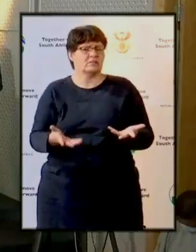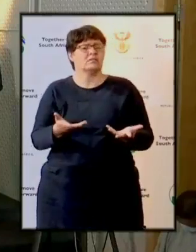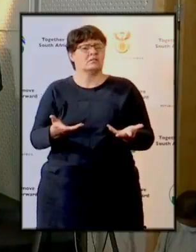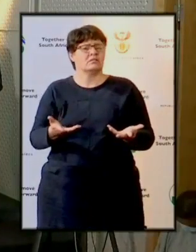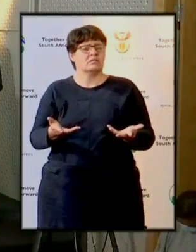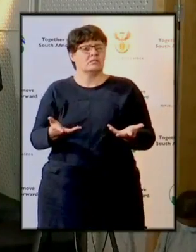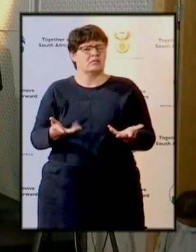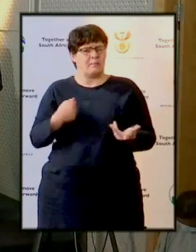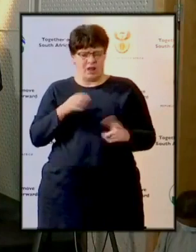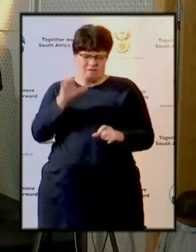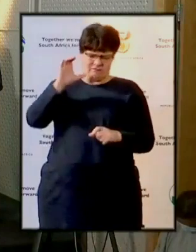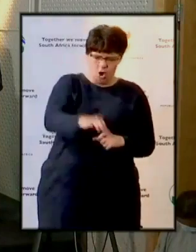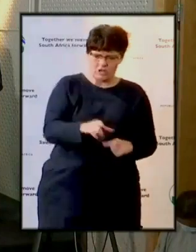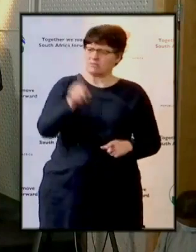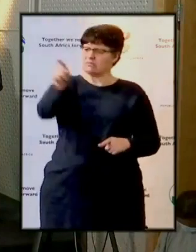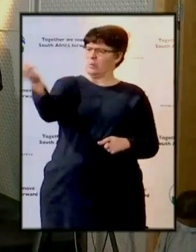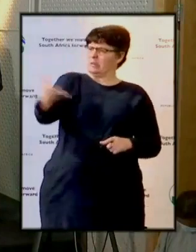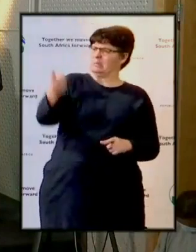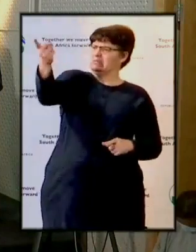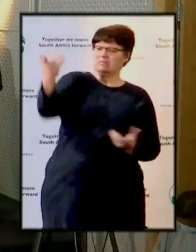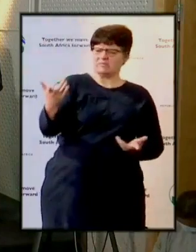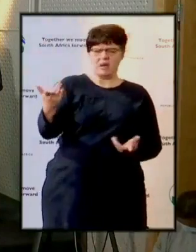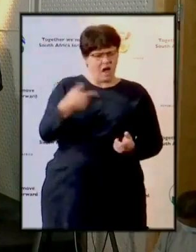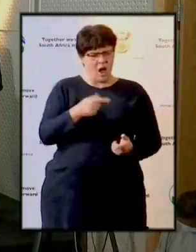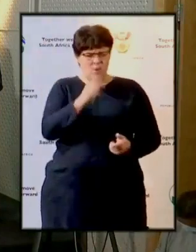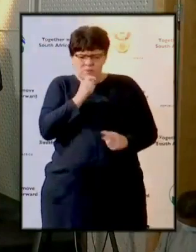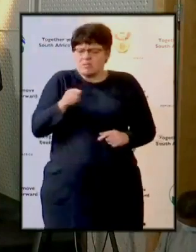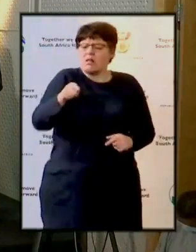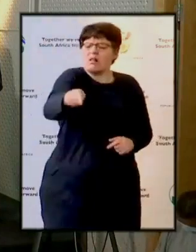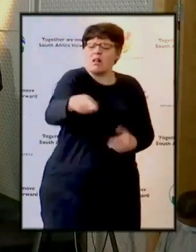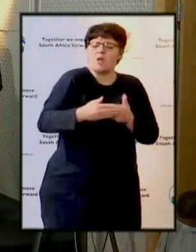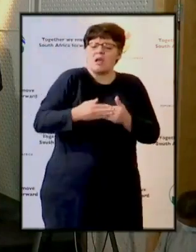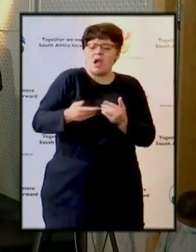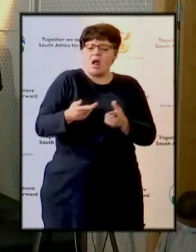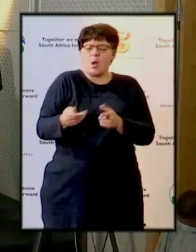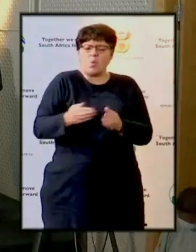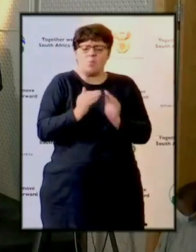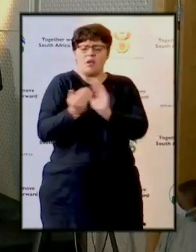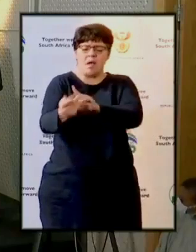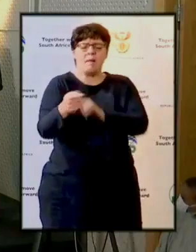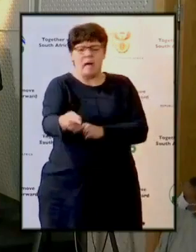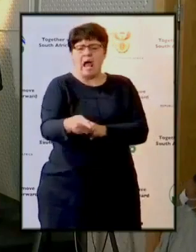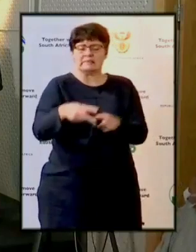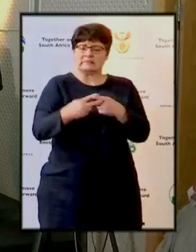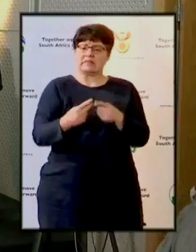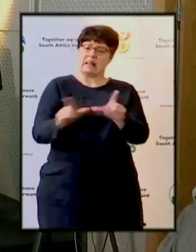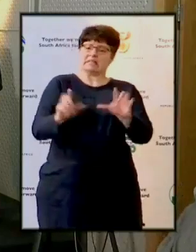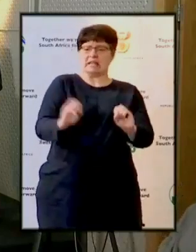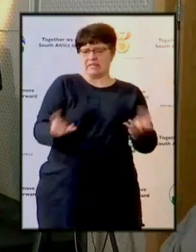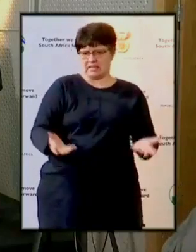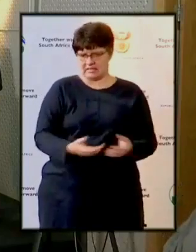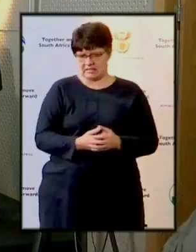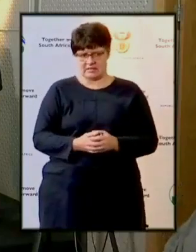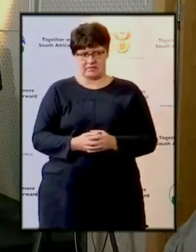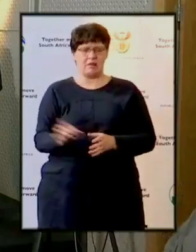And I shouldn't be forced to use an established plumber to come and do my plumbing. If I've been using Babam Kize, who's been there for 30 years. Mercedes,